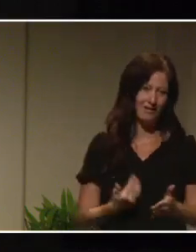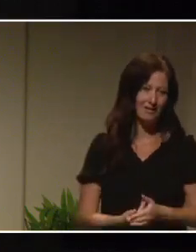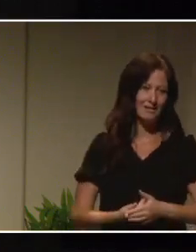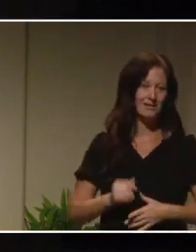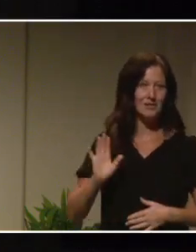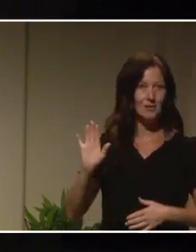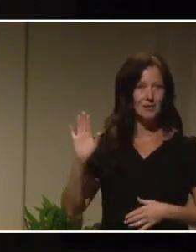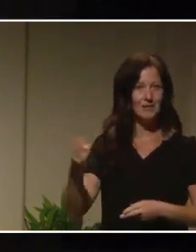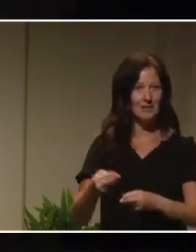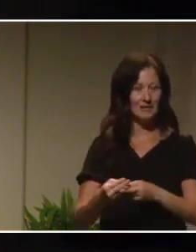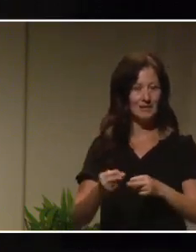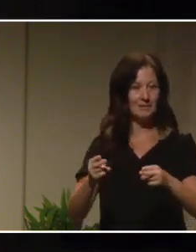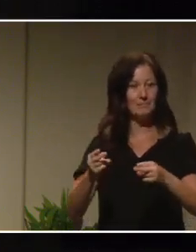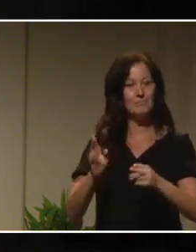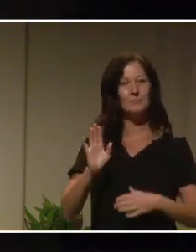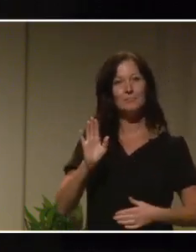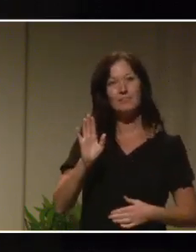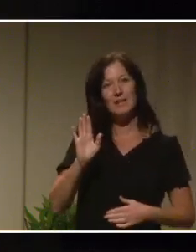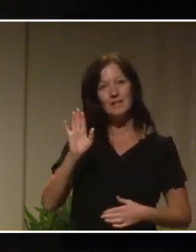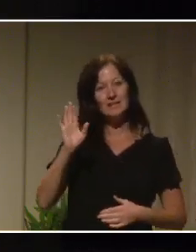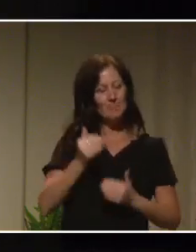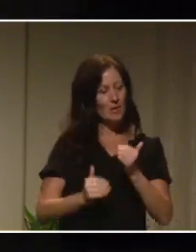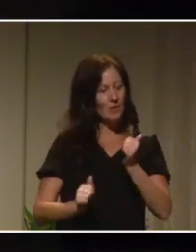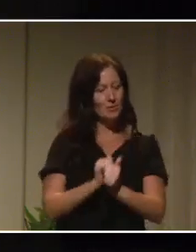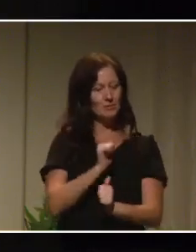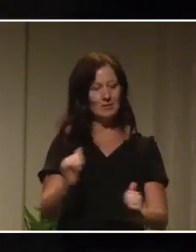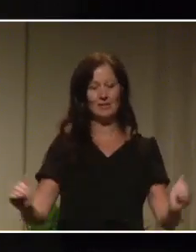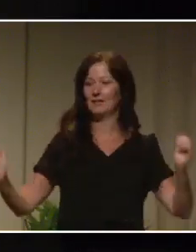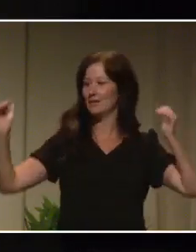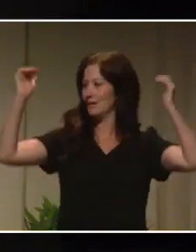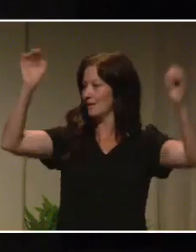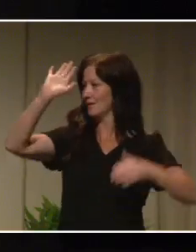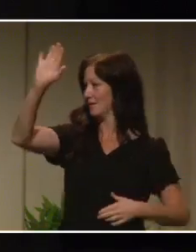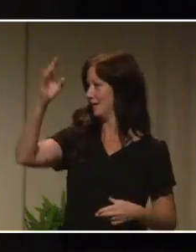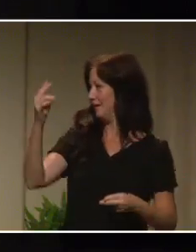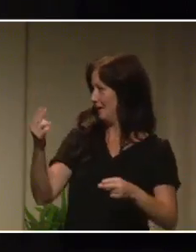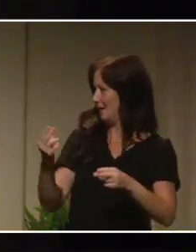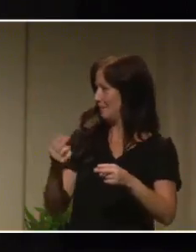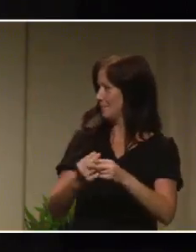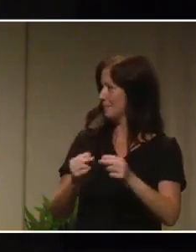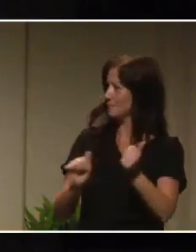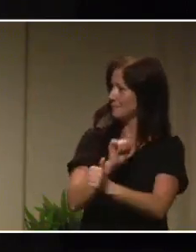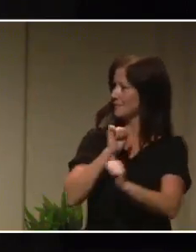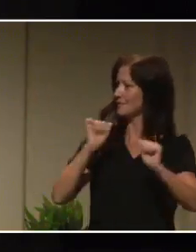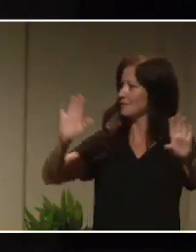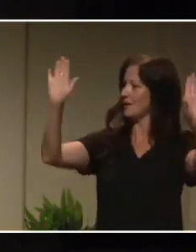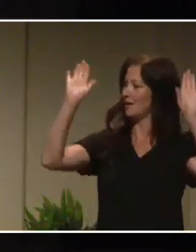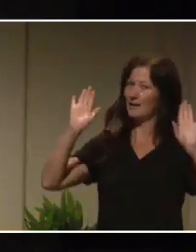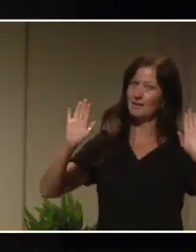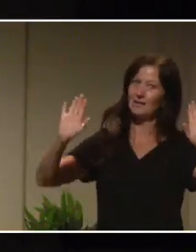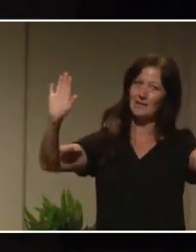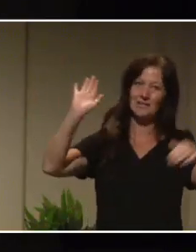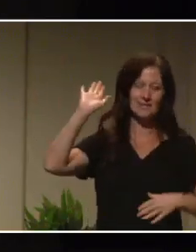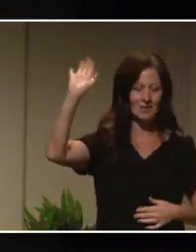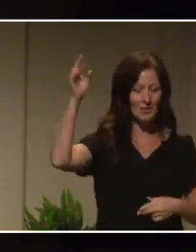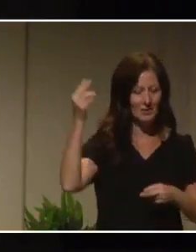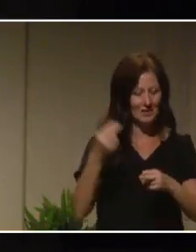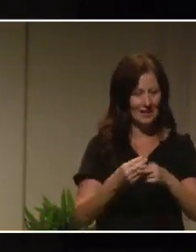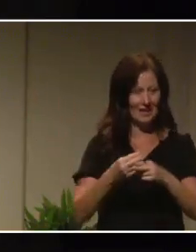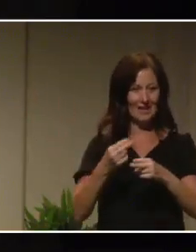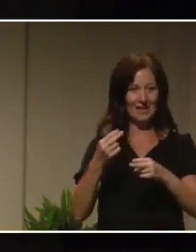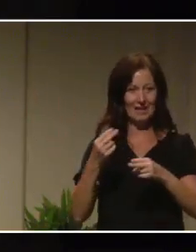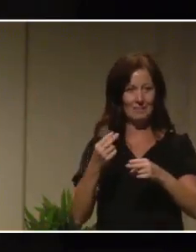all. Your name is the highest, your name is the greatest,